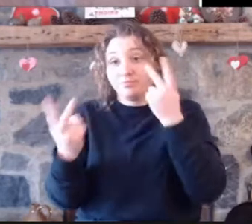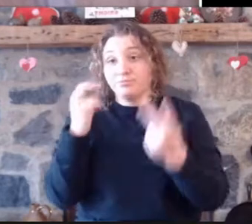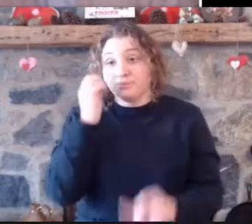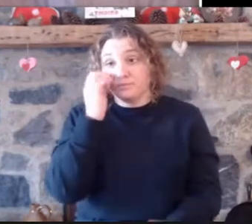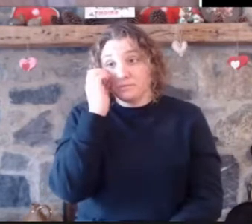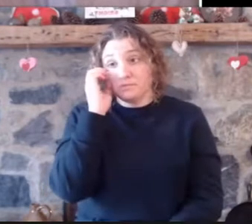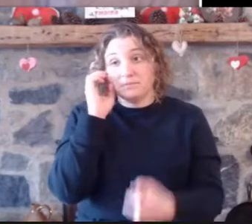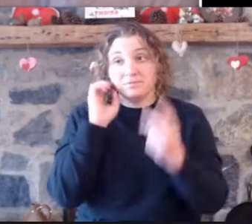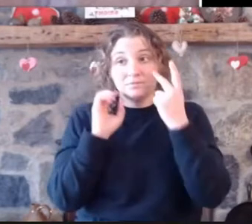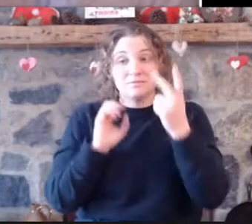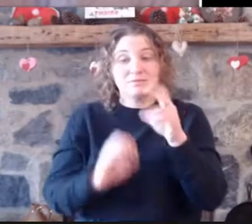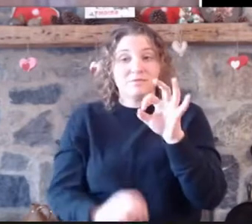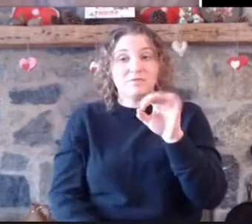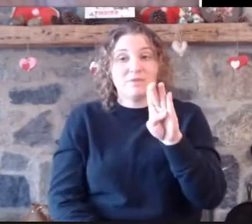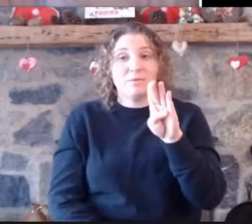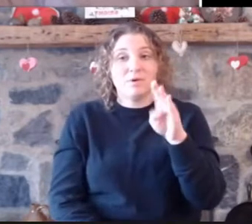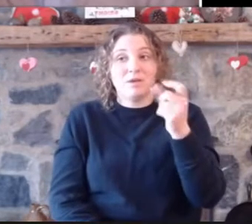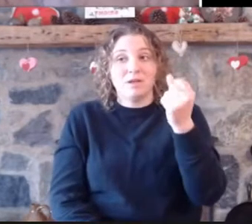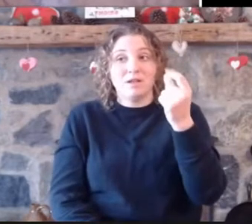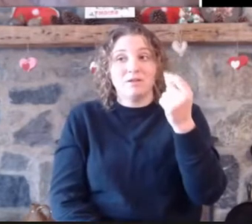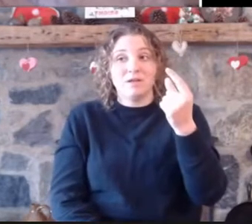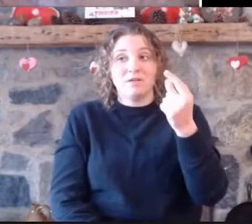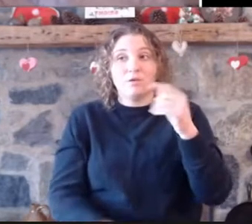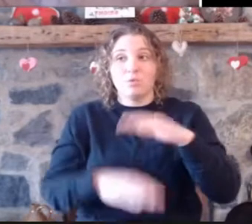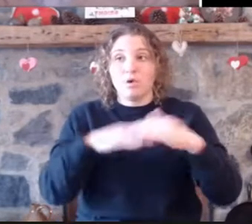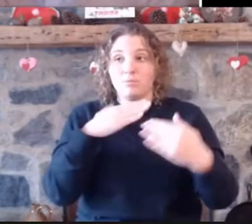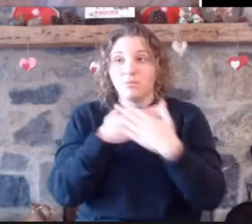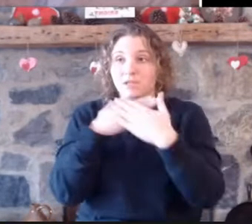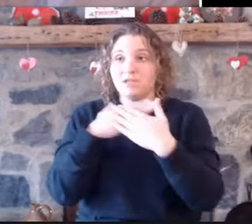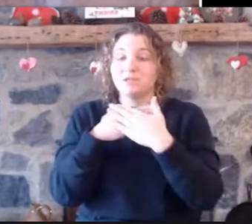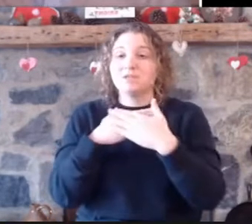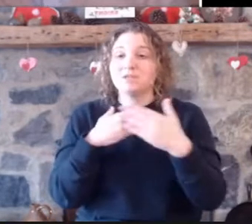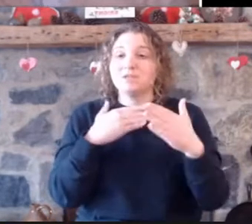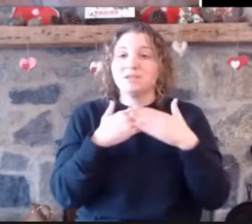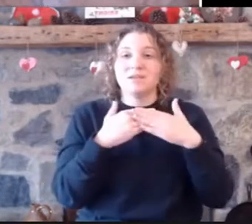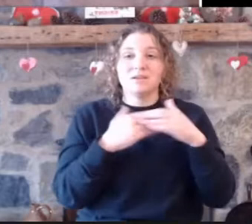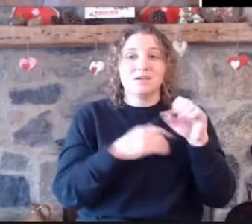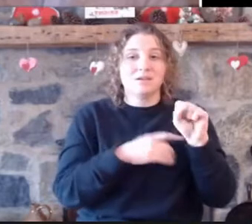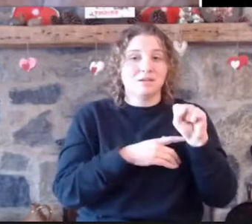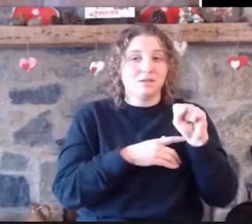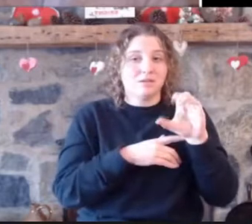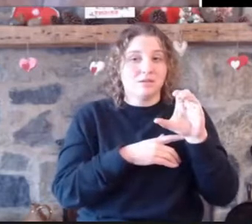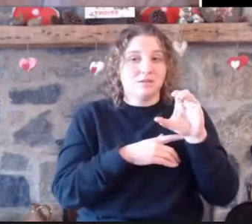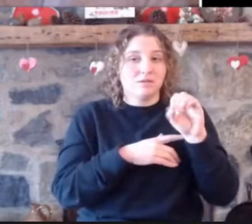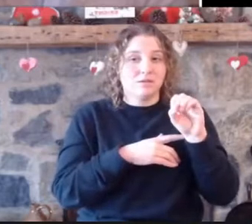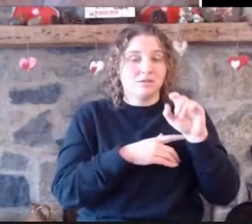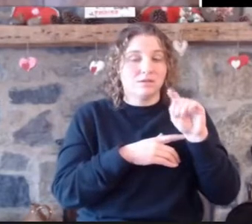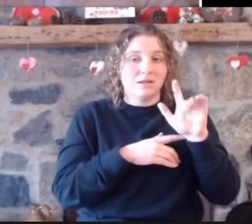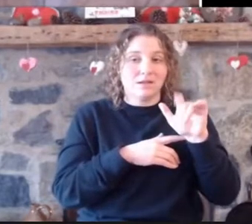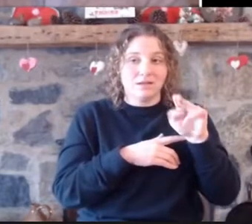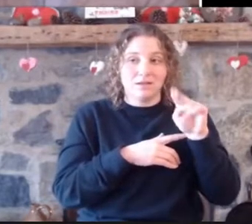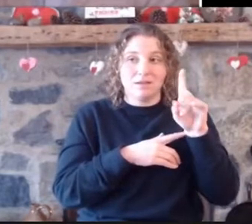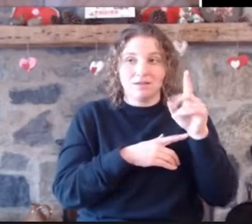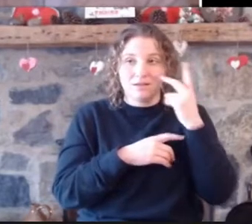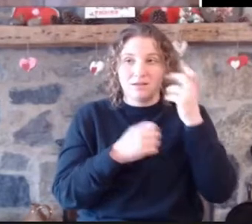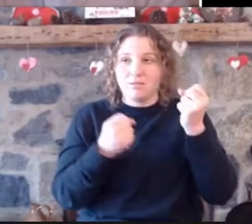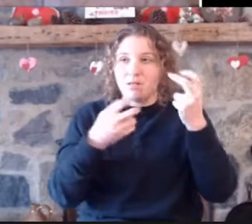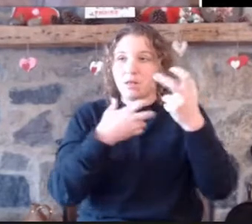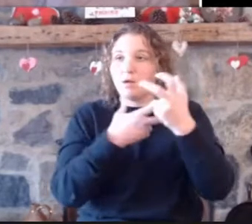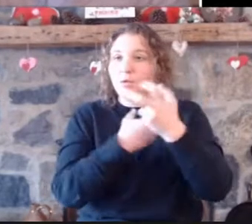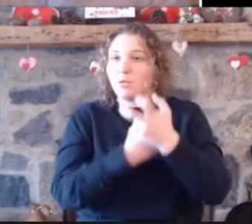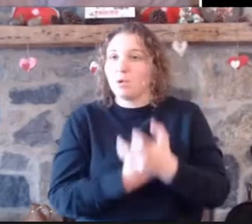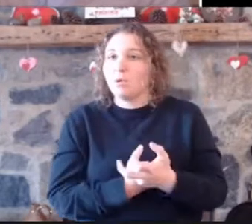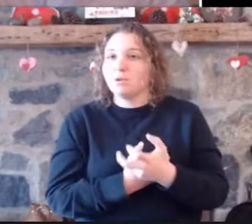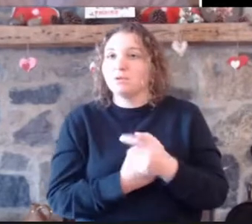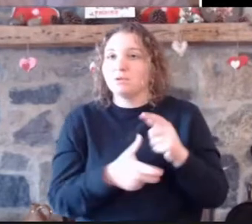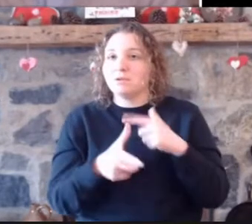This, February 11th, a year ago, washed up on the beach near Scotland. No further information about it, but it's big, it's got a lot of bones in it, and then just